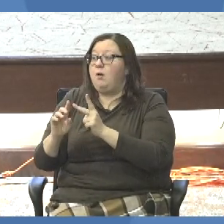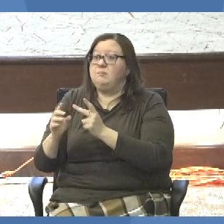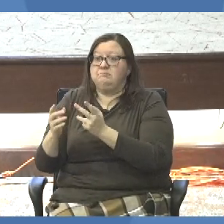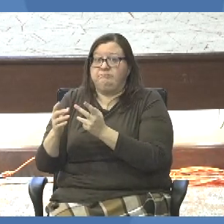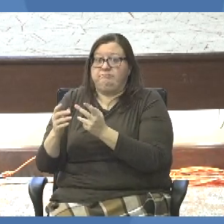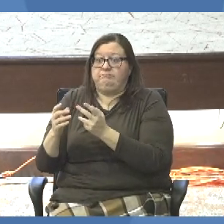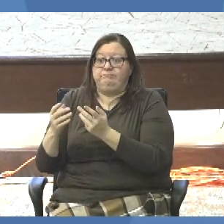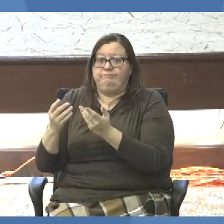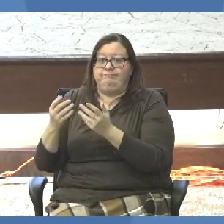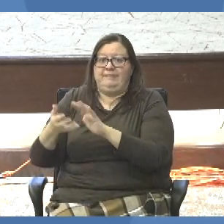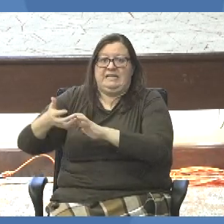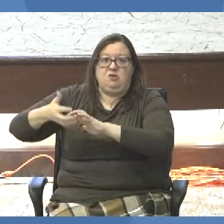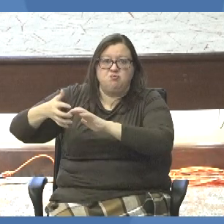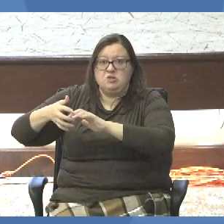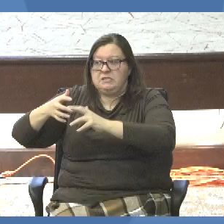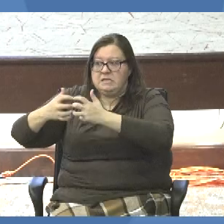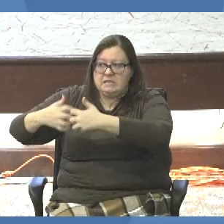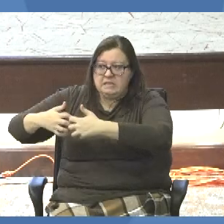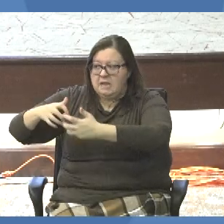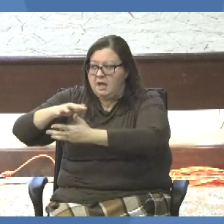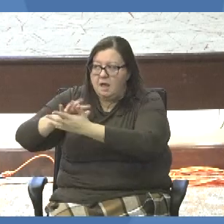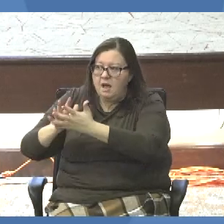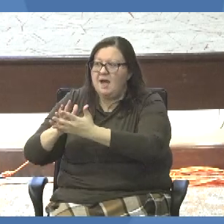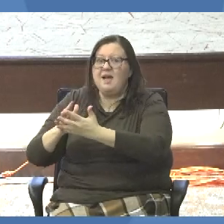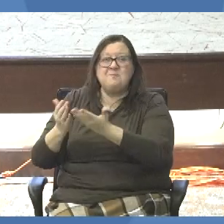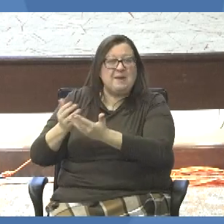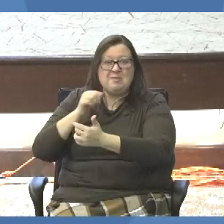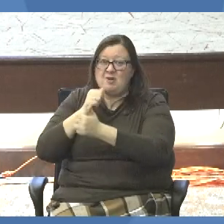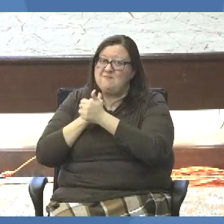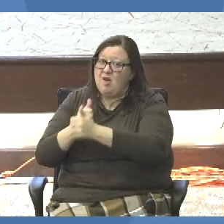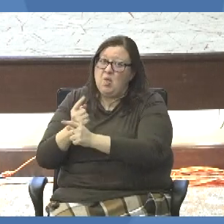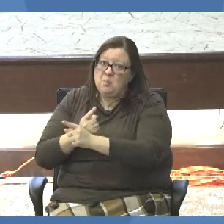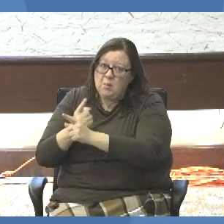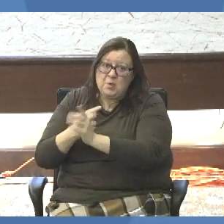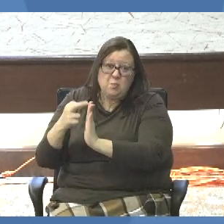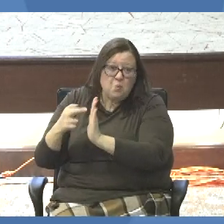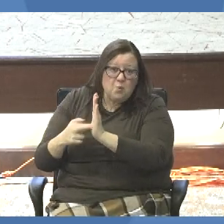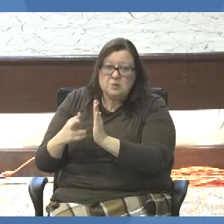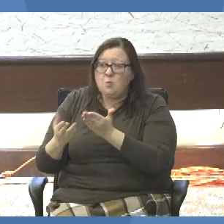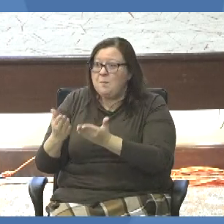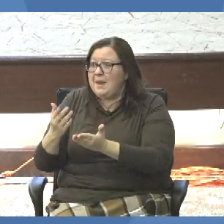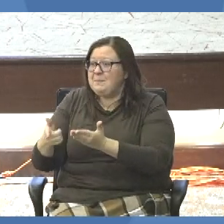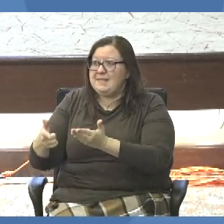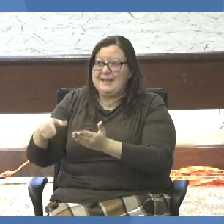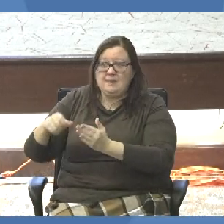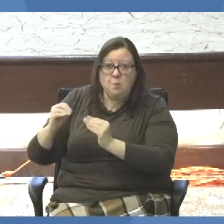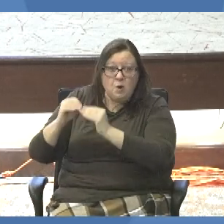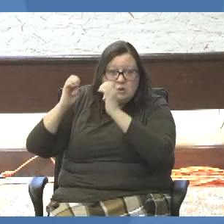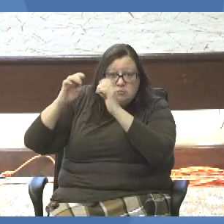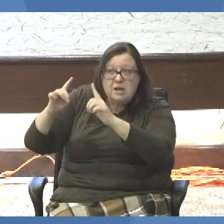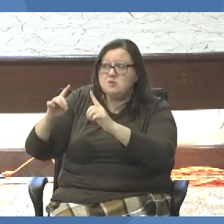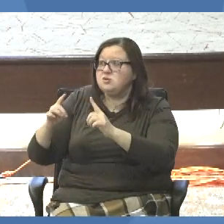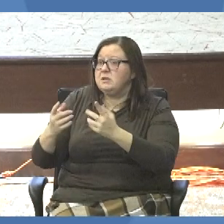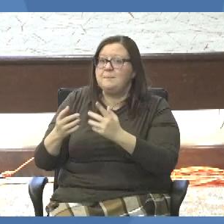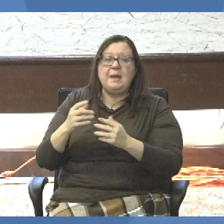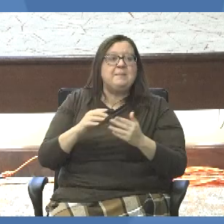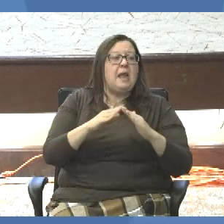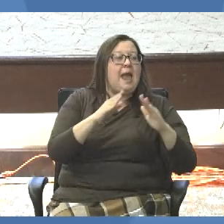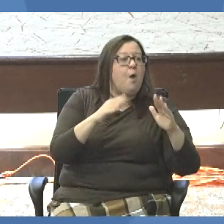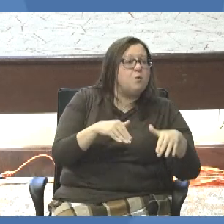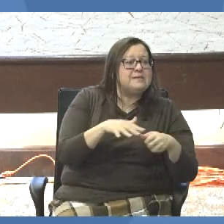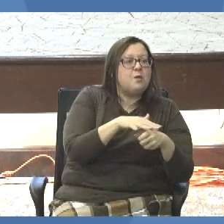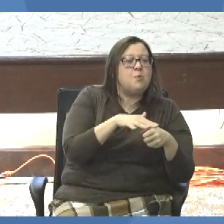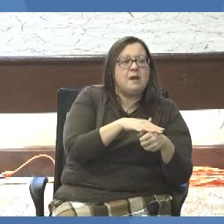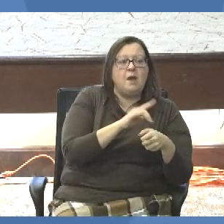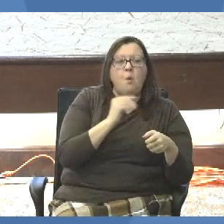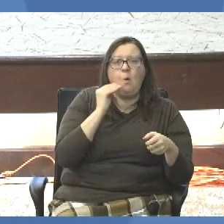maybe fire life safety systems aren't being maintained, or there's a fire code opportunity to improve there? Is this an area of residential area where maybe we have young kids